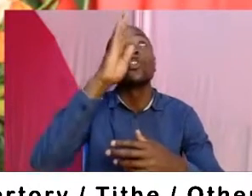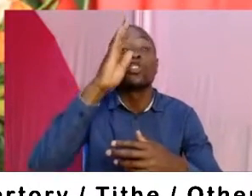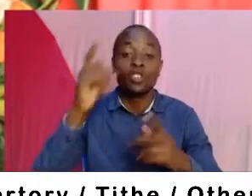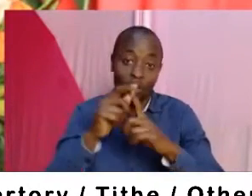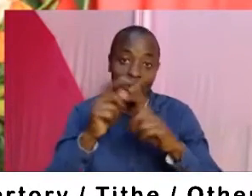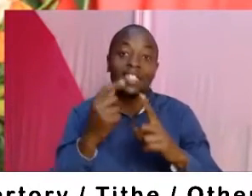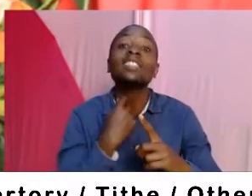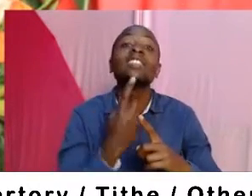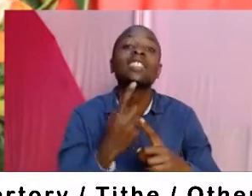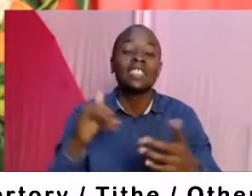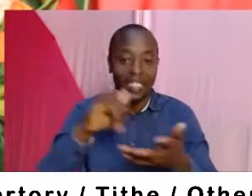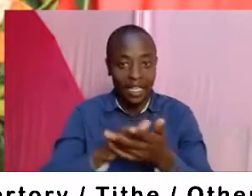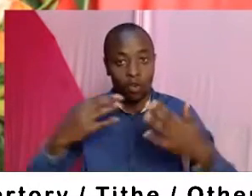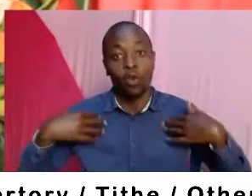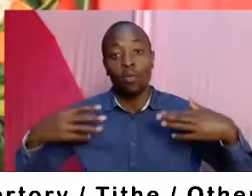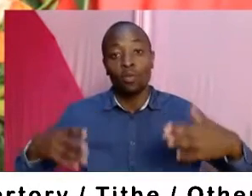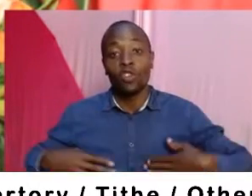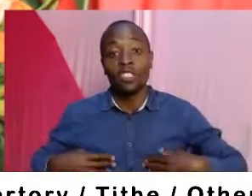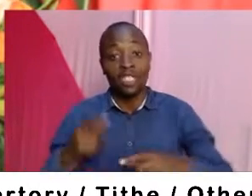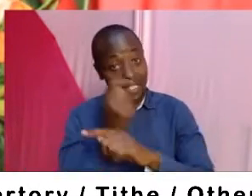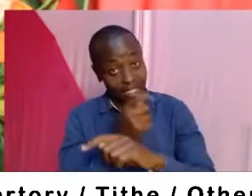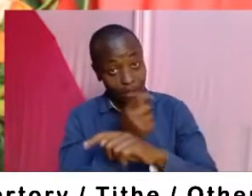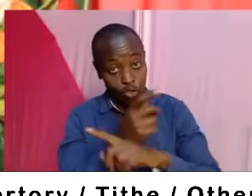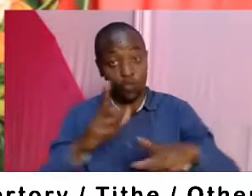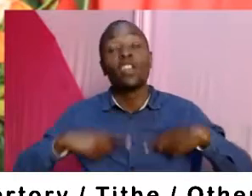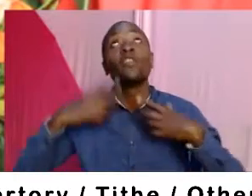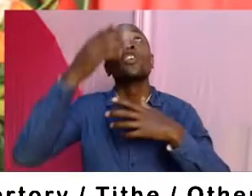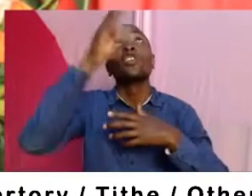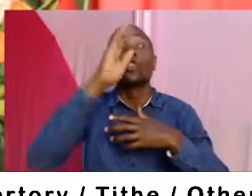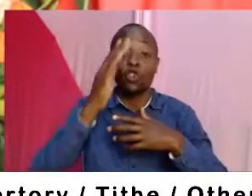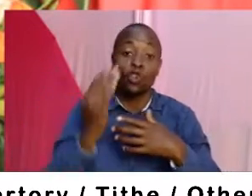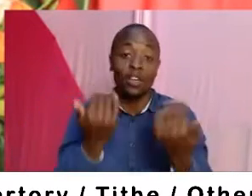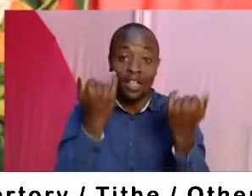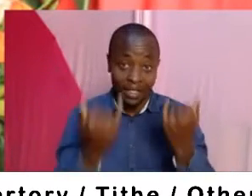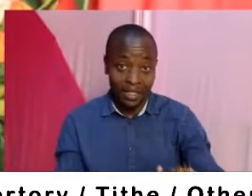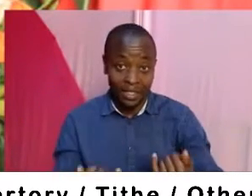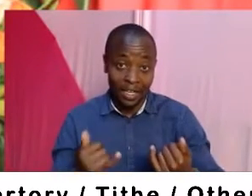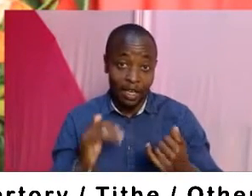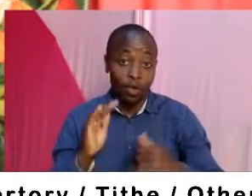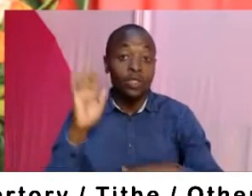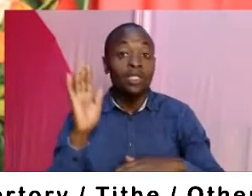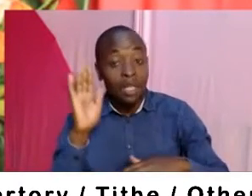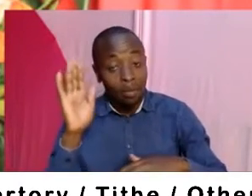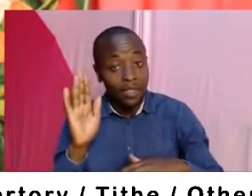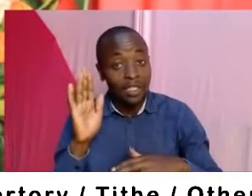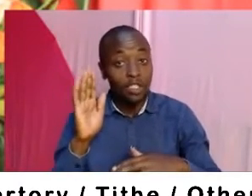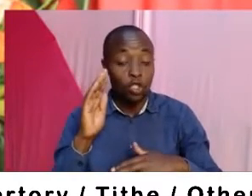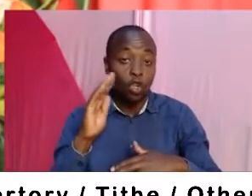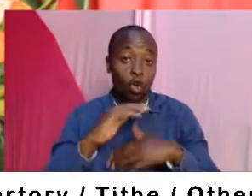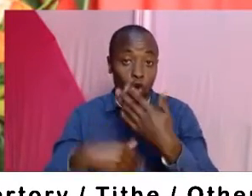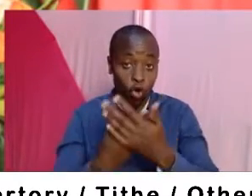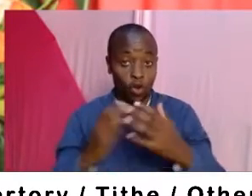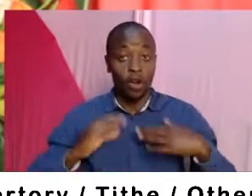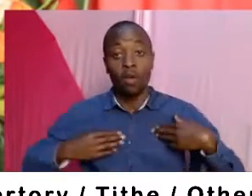God says that our bodies are the temples of the living God. Therefore, when we render and submit our bodies